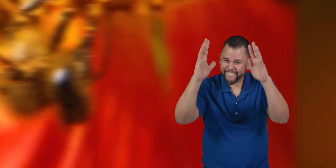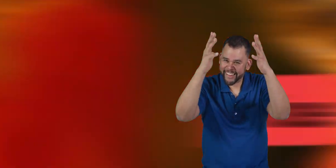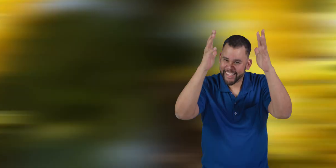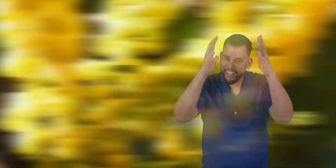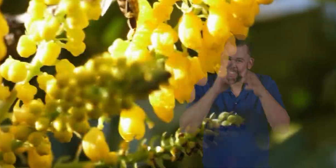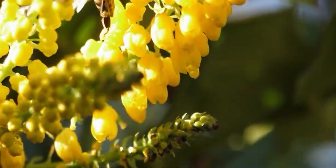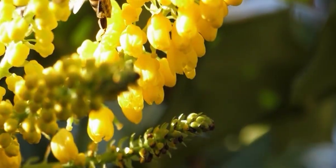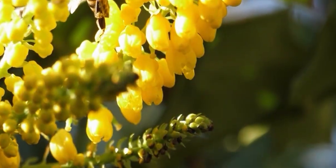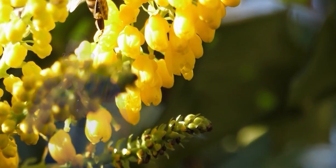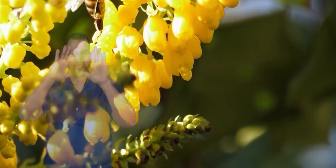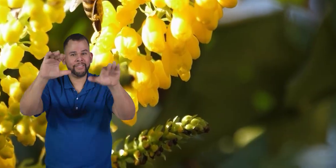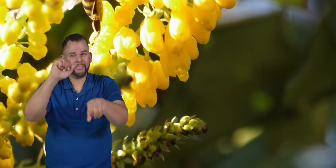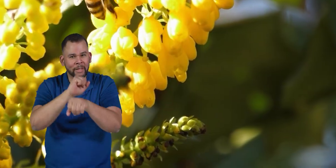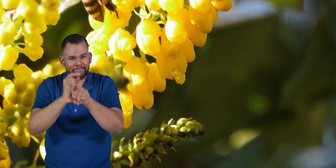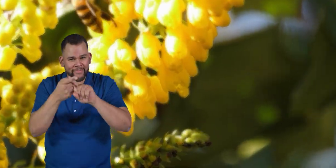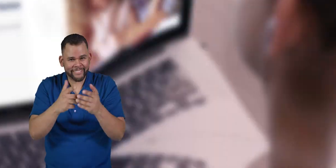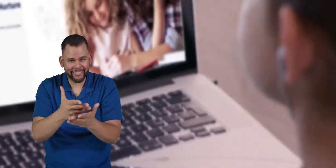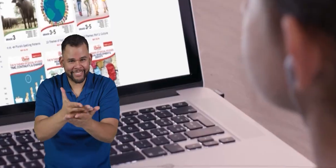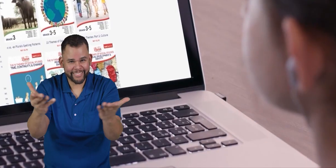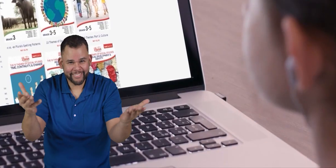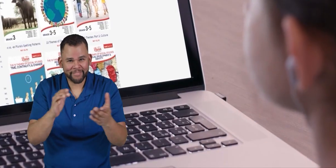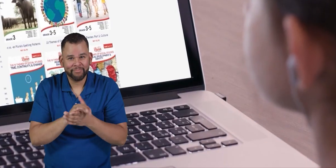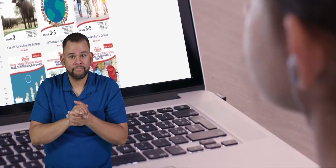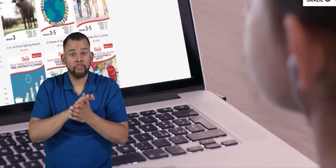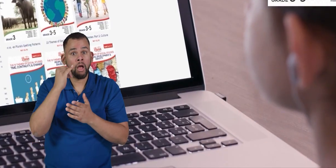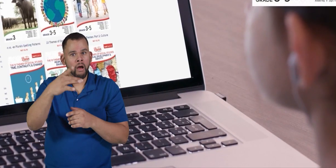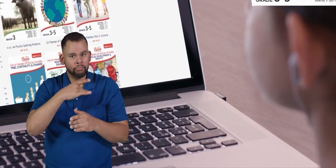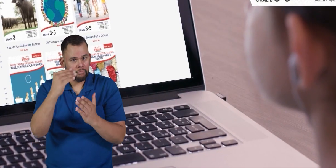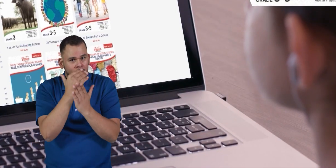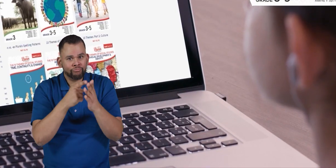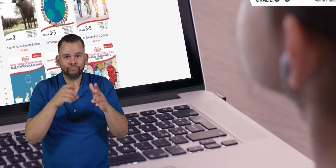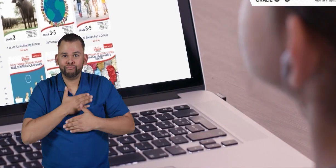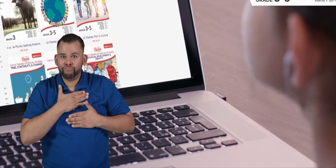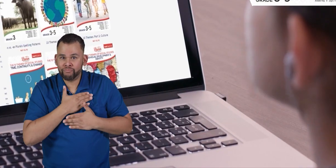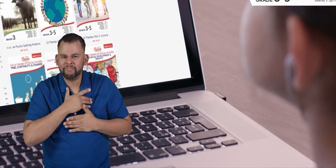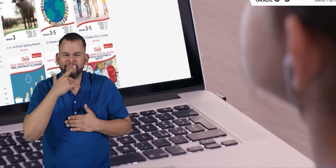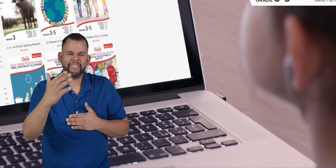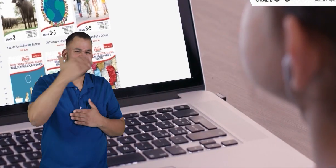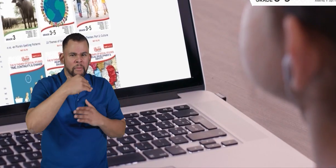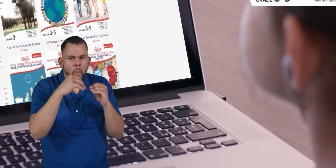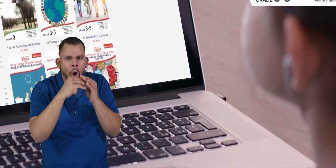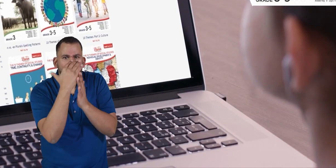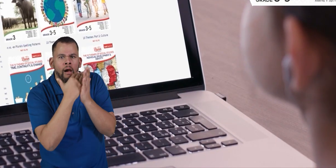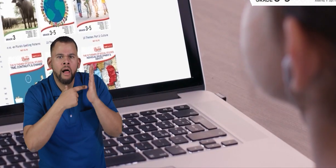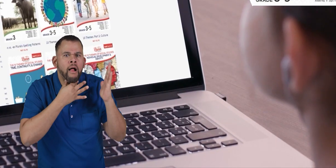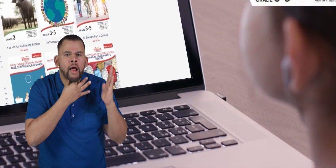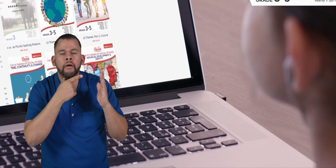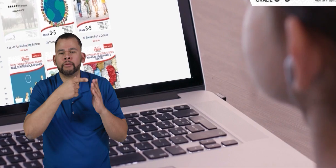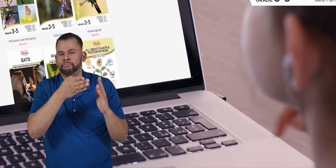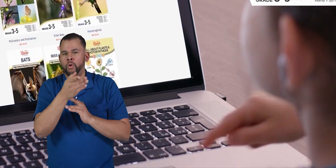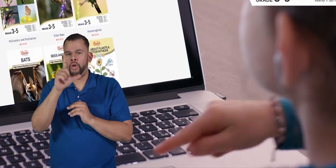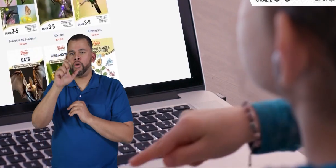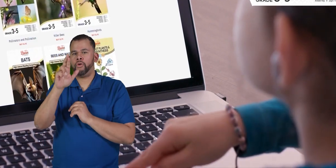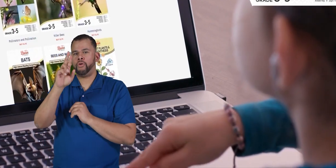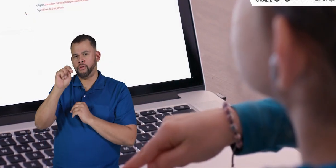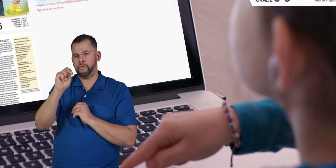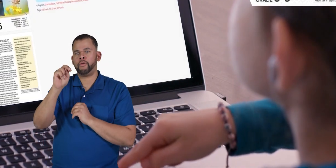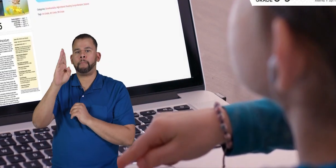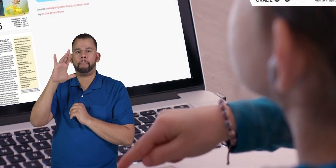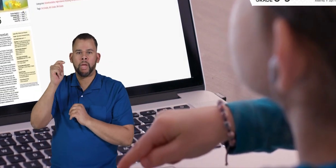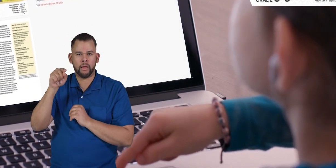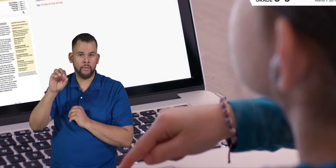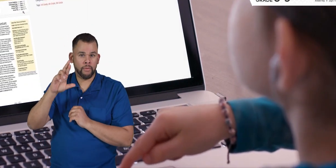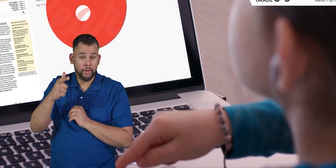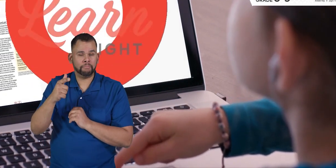great job friends if you liked this lesson make sure you check out more on learnbright.org see you next